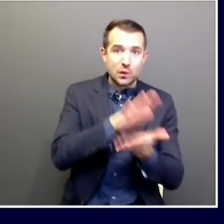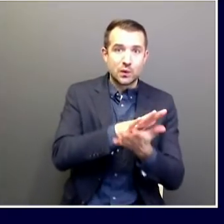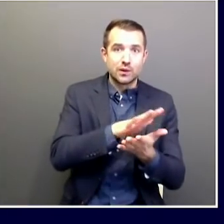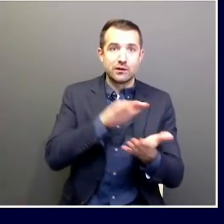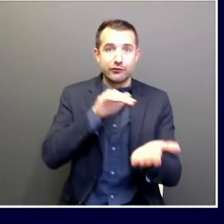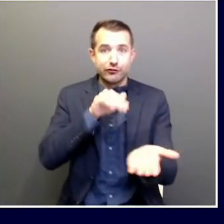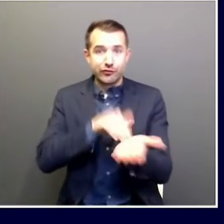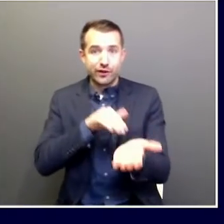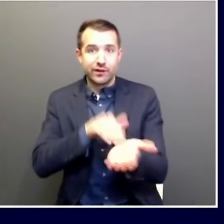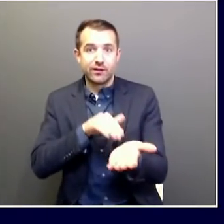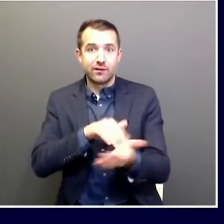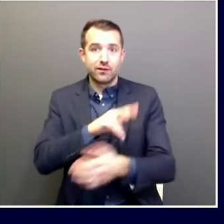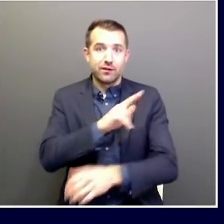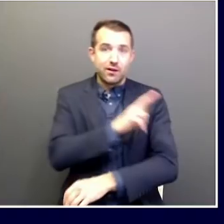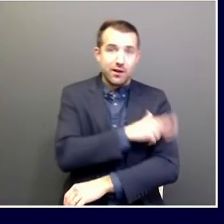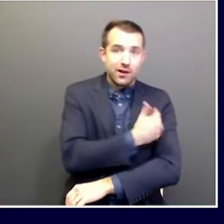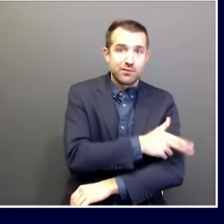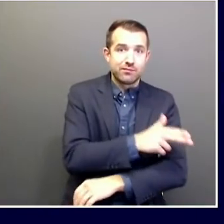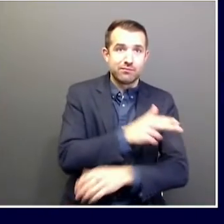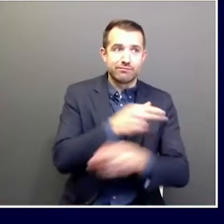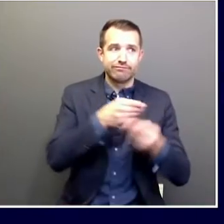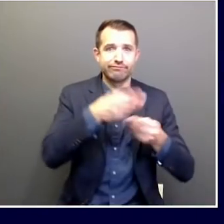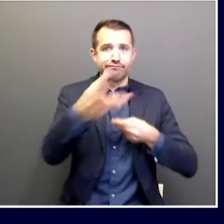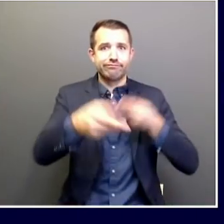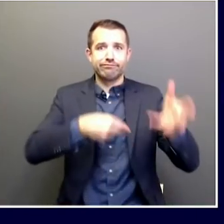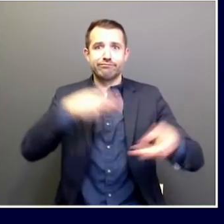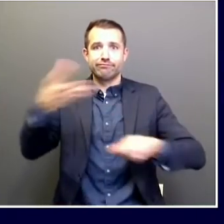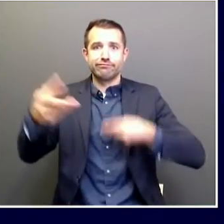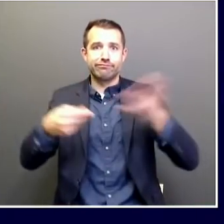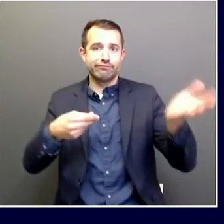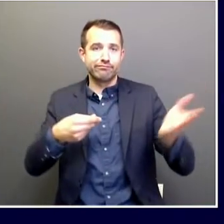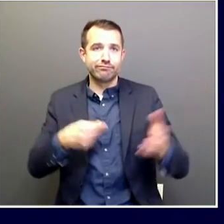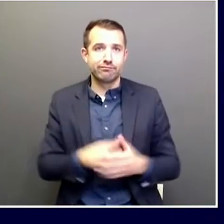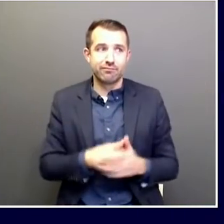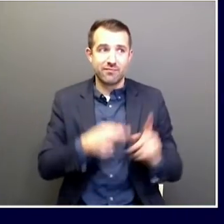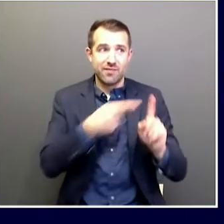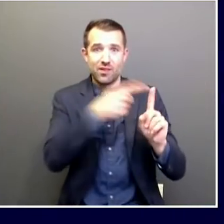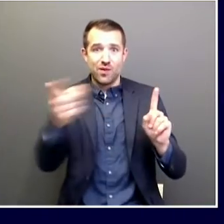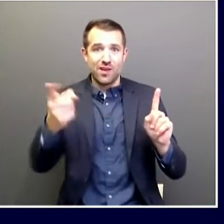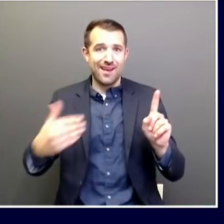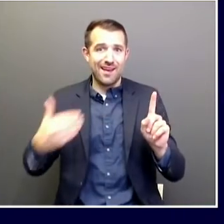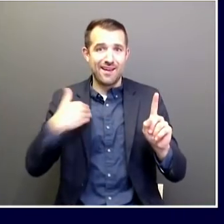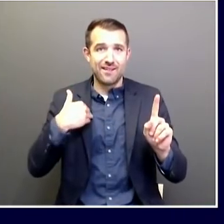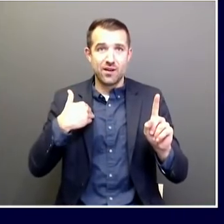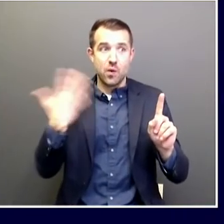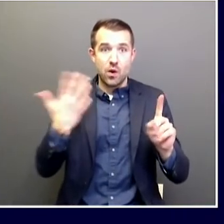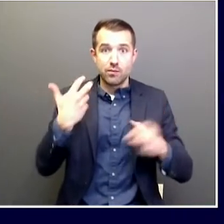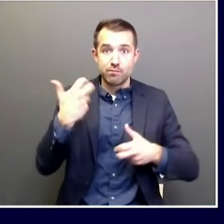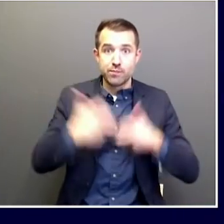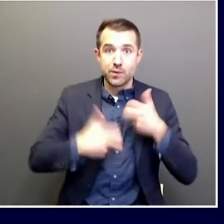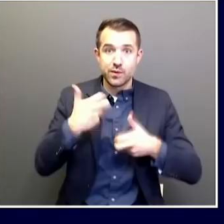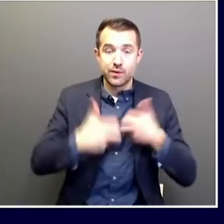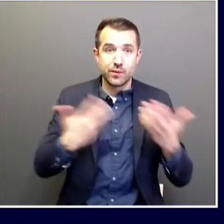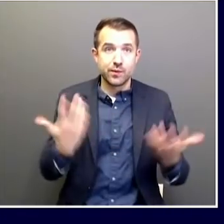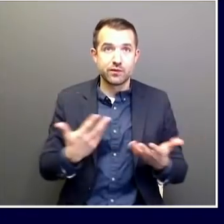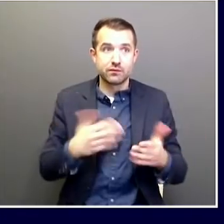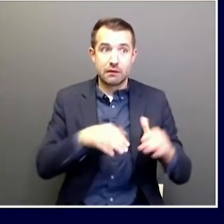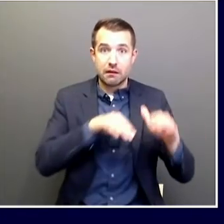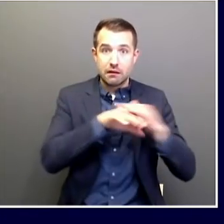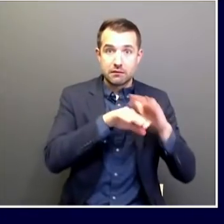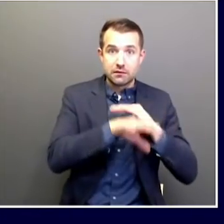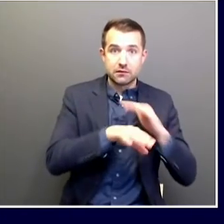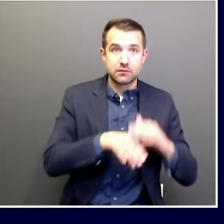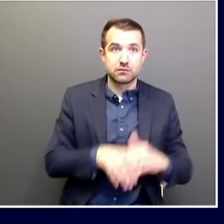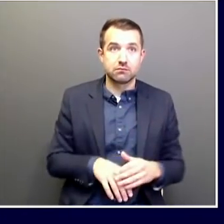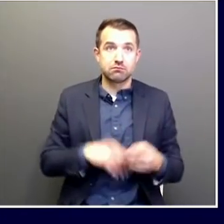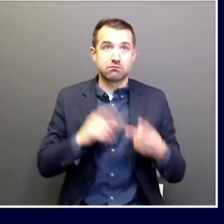access problem or whether more education is needed, et cetera. We're certainly keeping close tabs on that. I don't want to even suggest